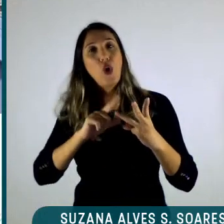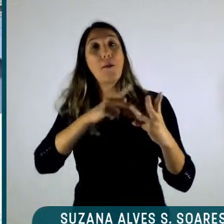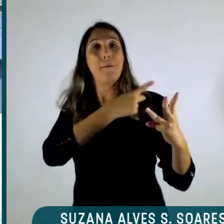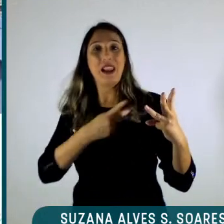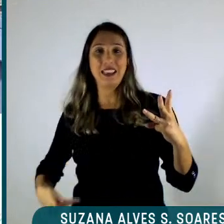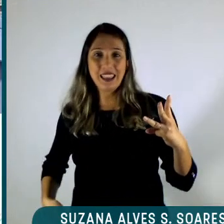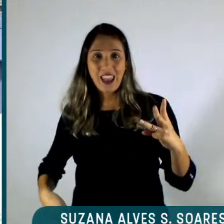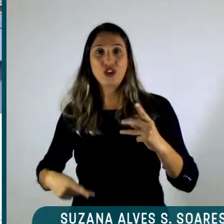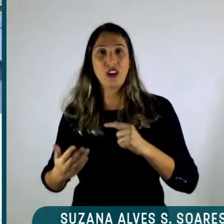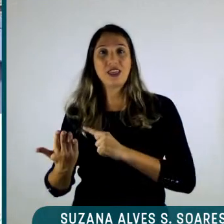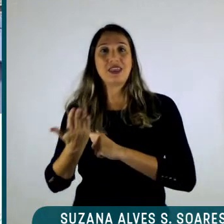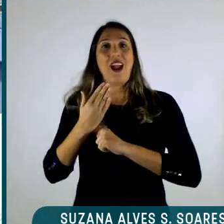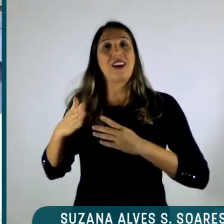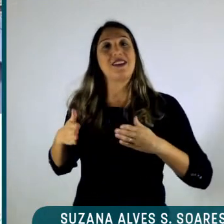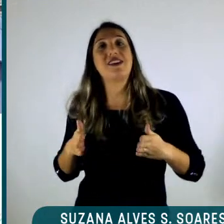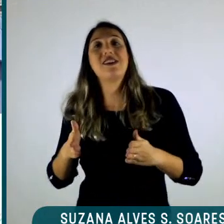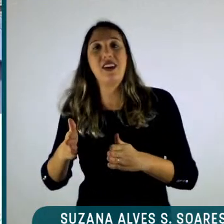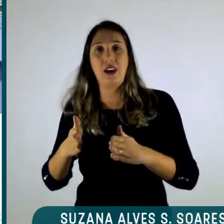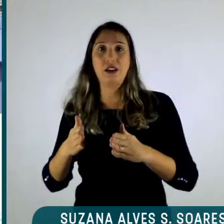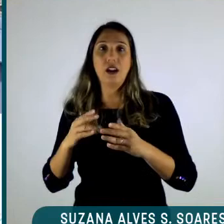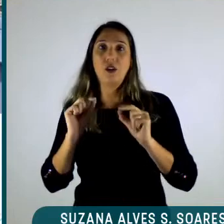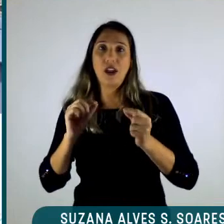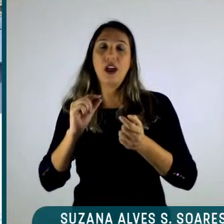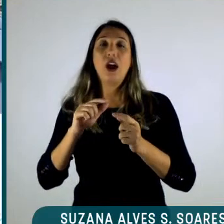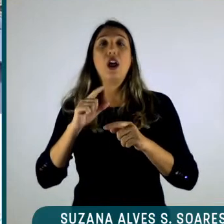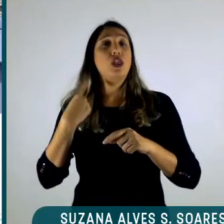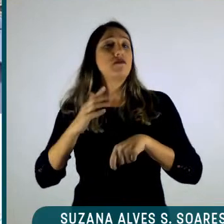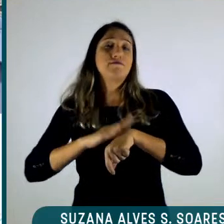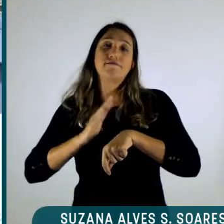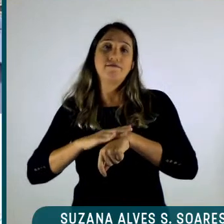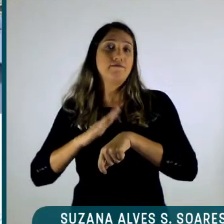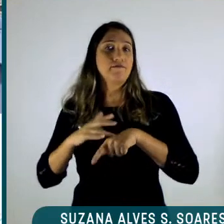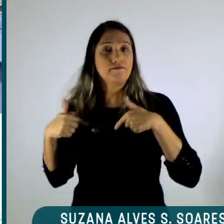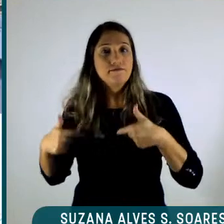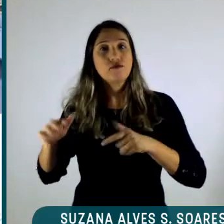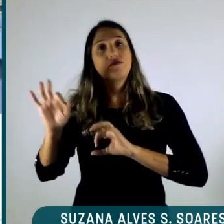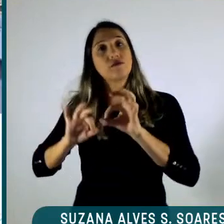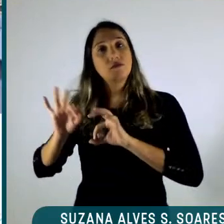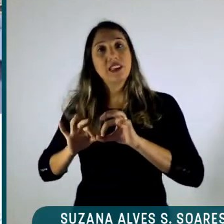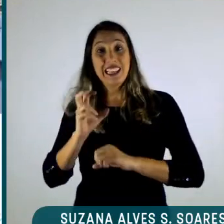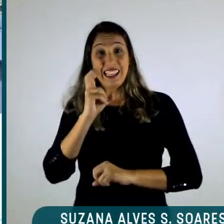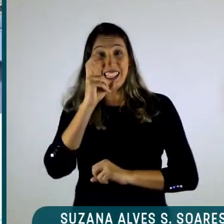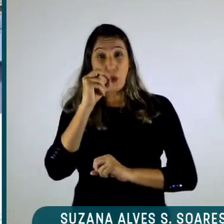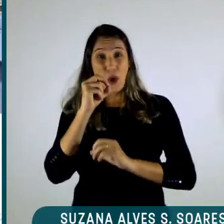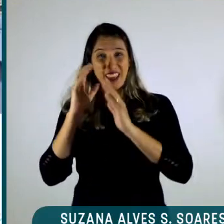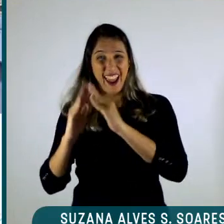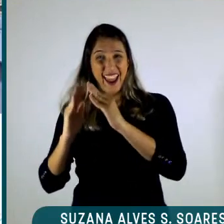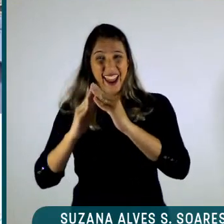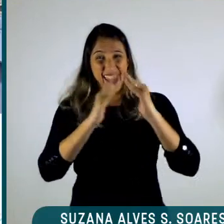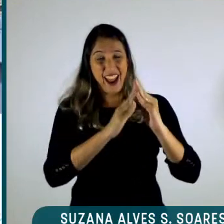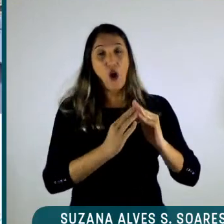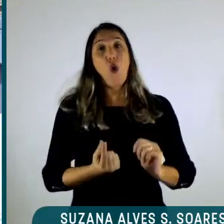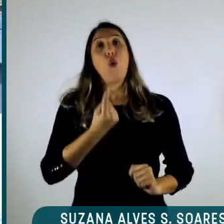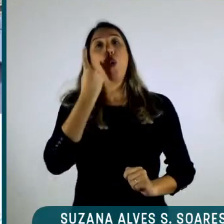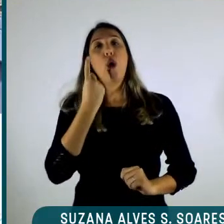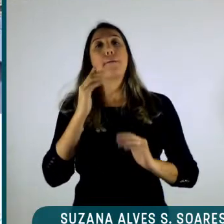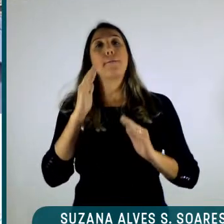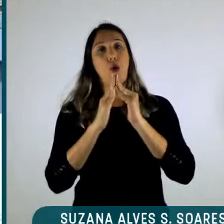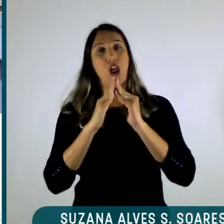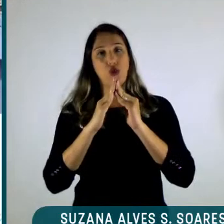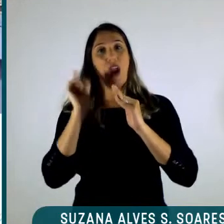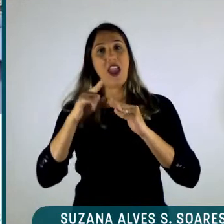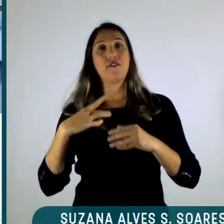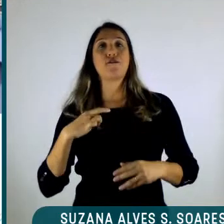at Paraisópolis is a president, Brazil's president, São Paulo's governor, and São